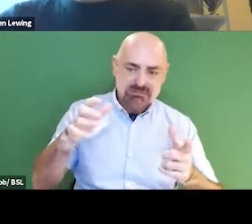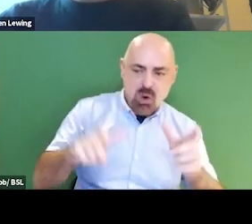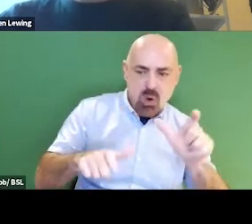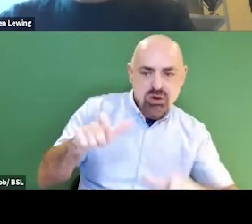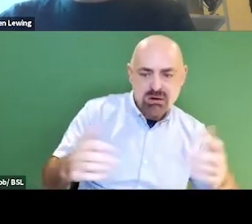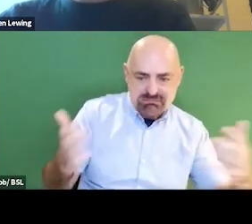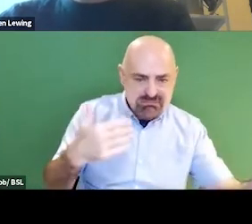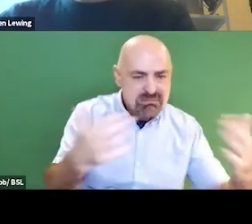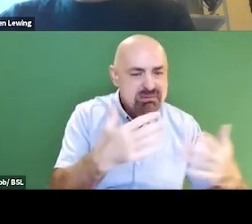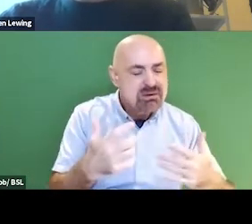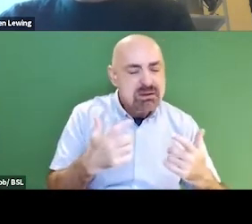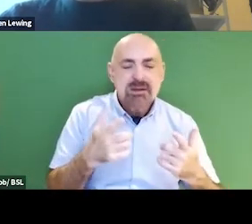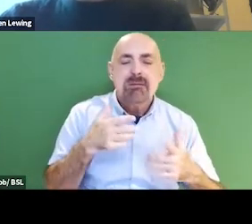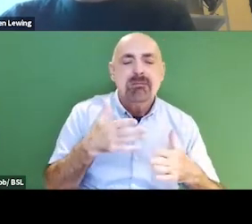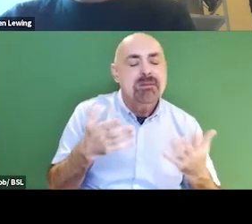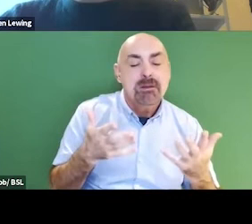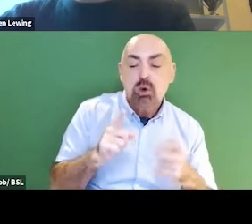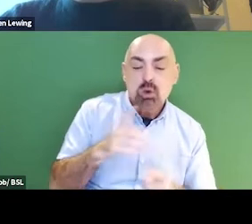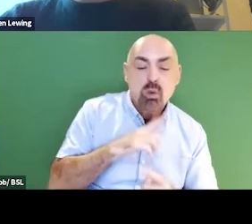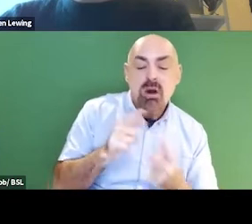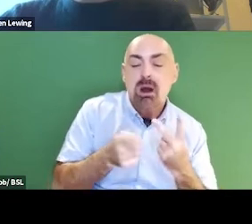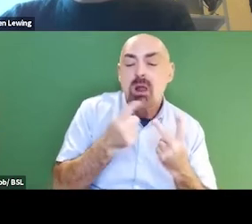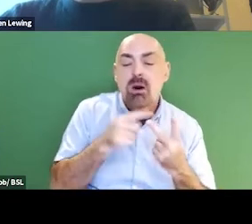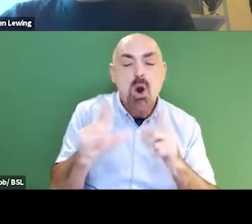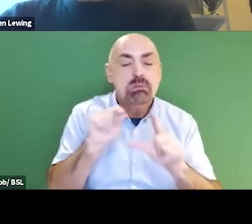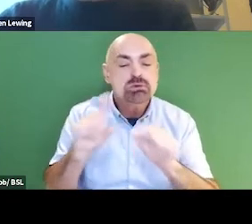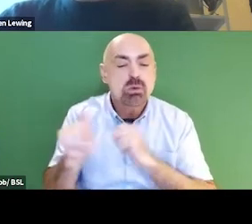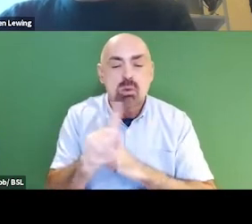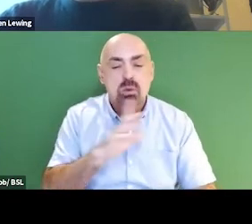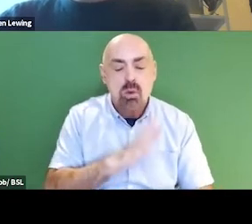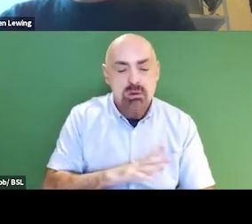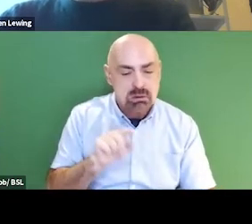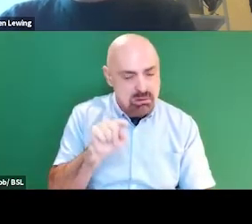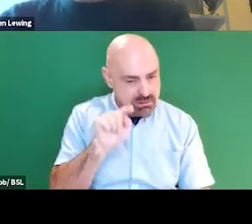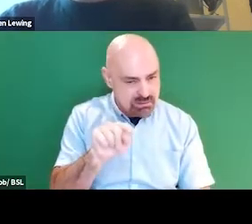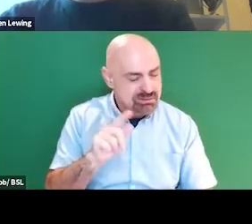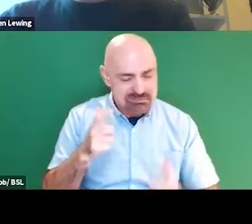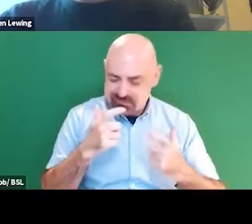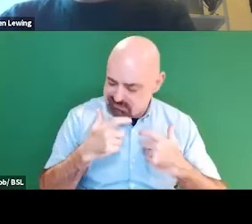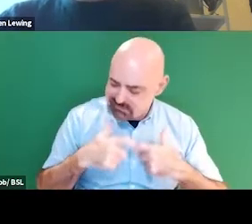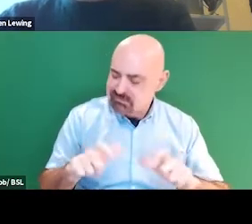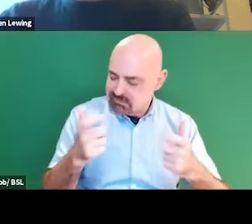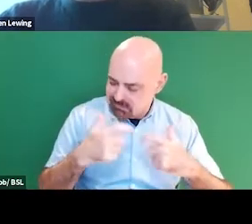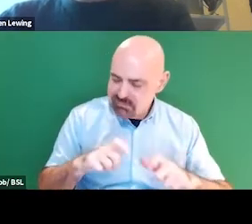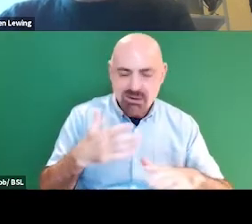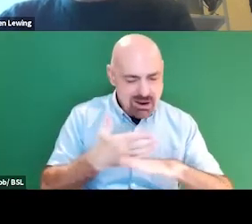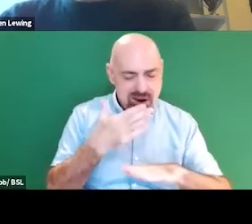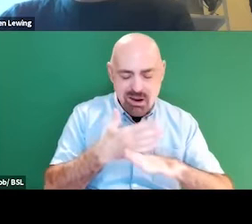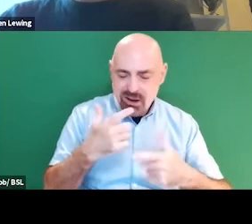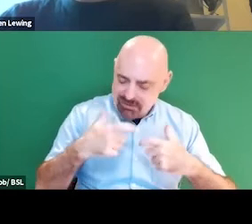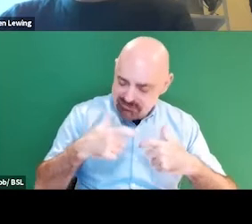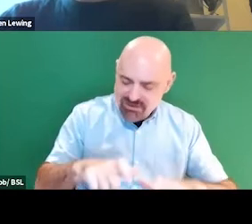identify and work up options for the local family hub approach. Key here is continued active involvement, using